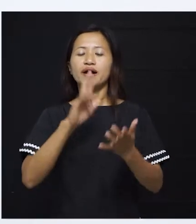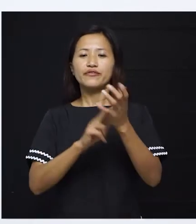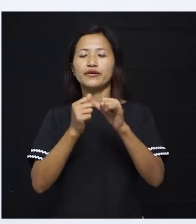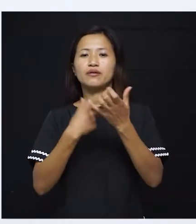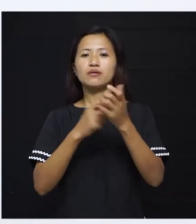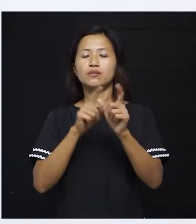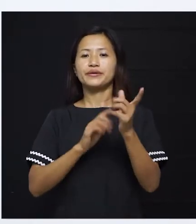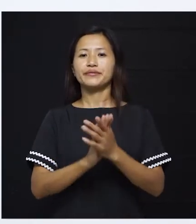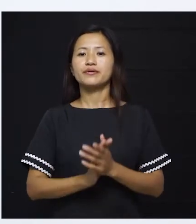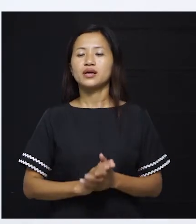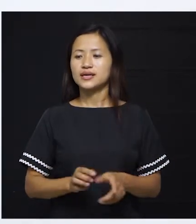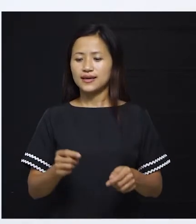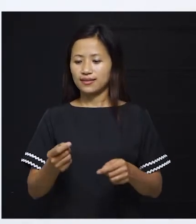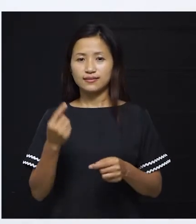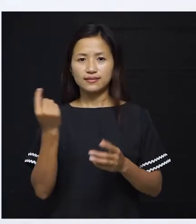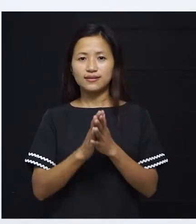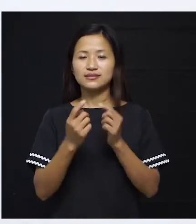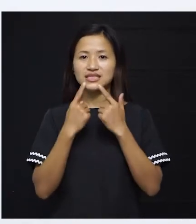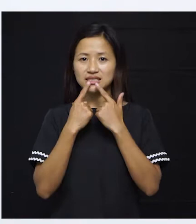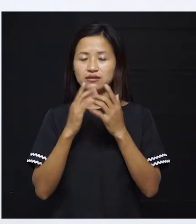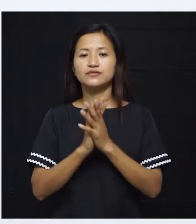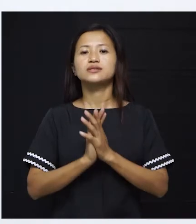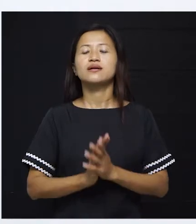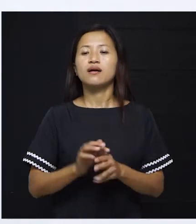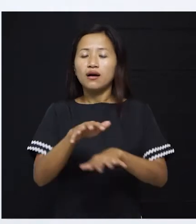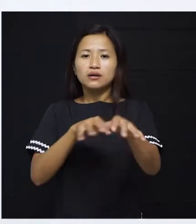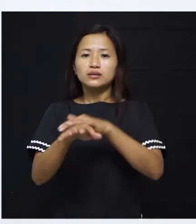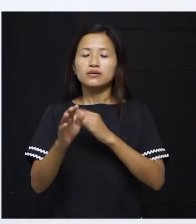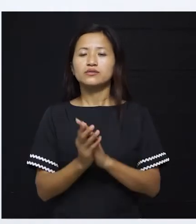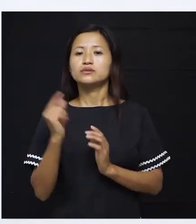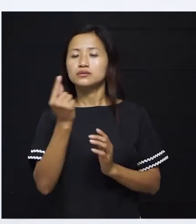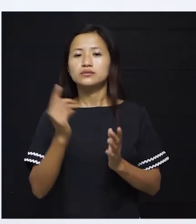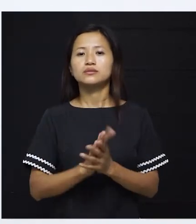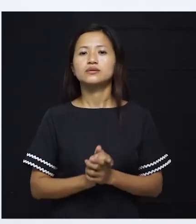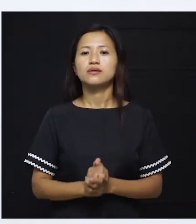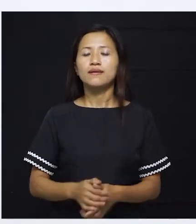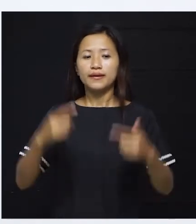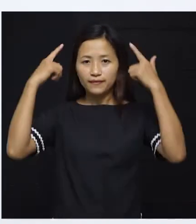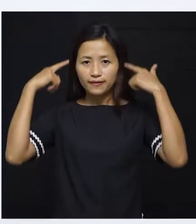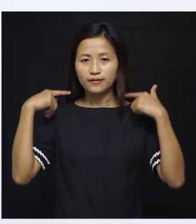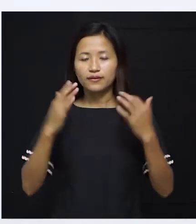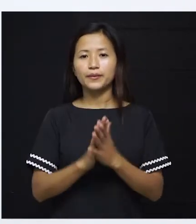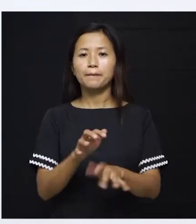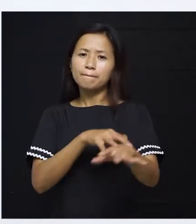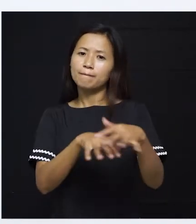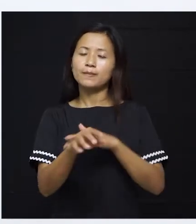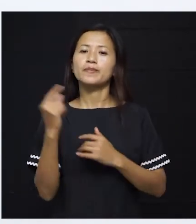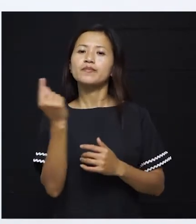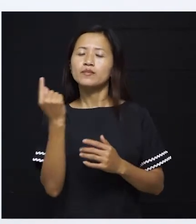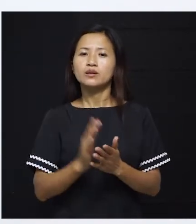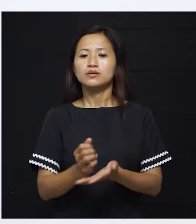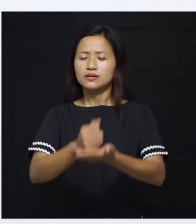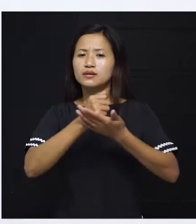the teeth of the animals are also used. Then they also use the dyed animal hair. Okay, so with the help